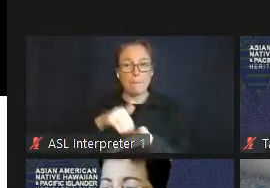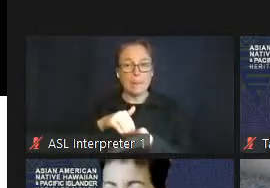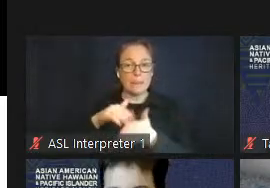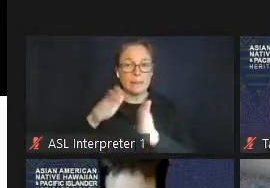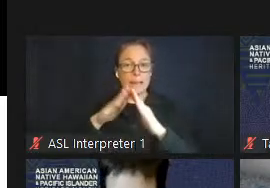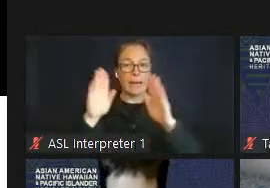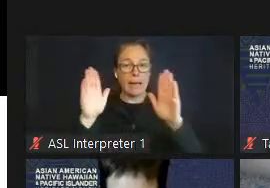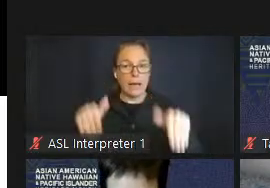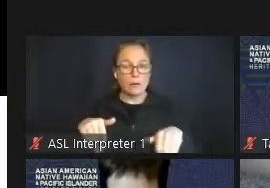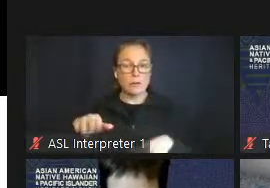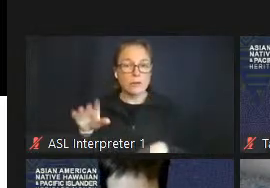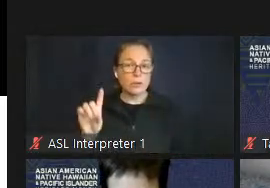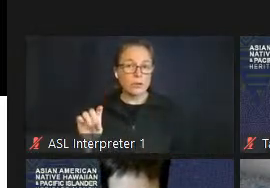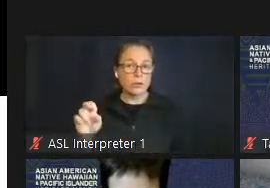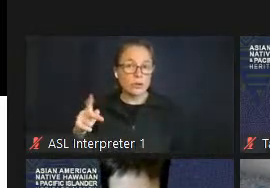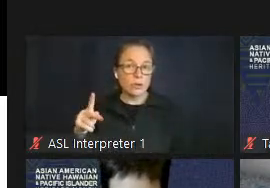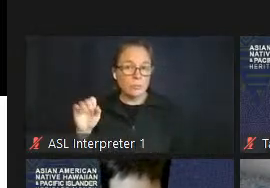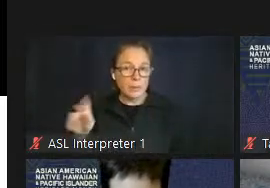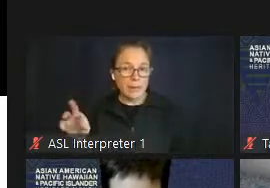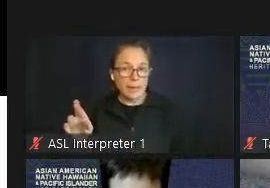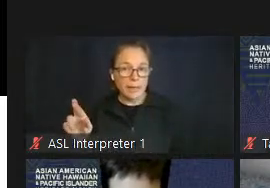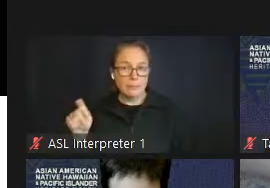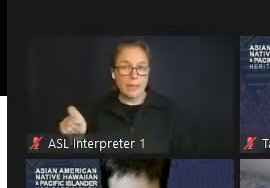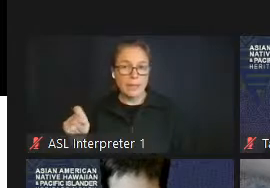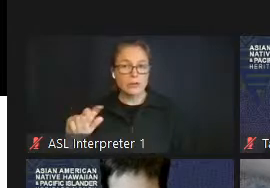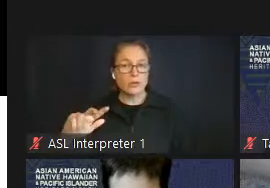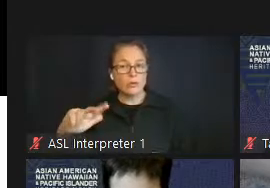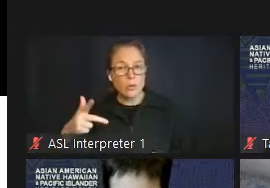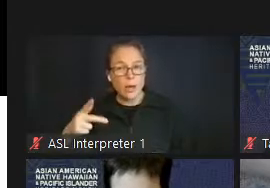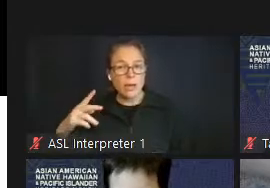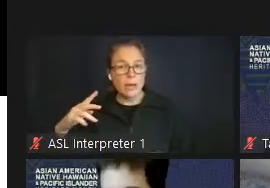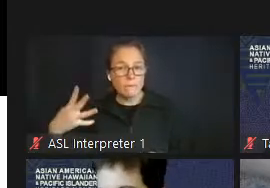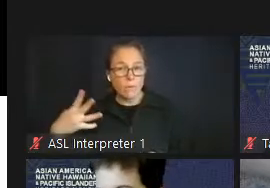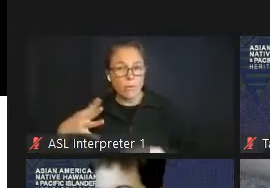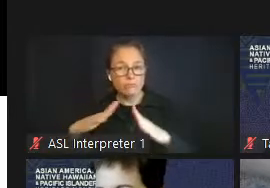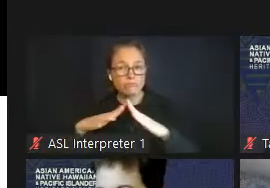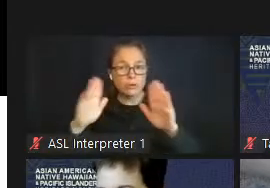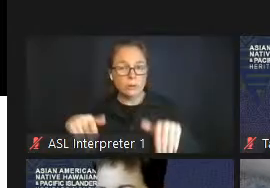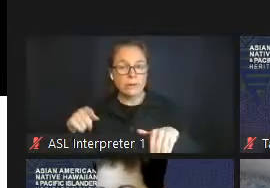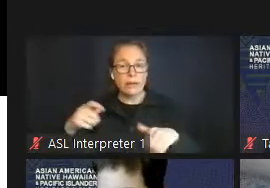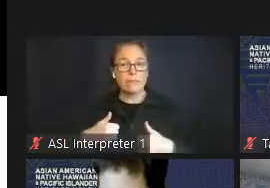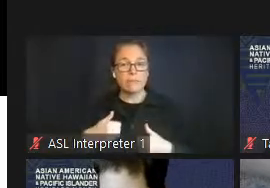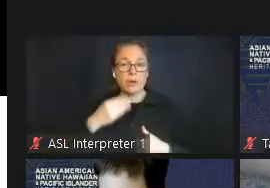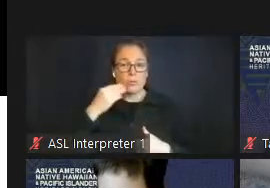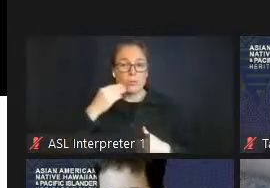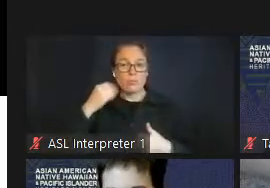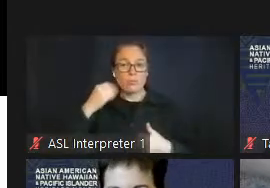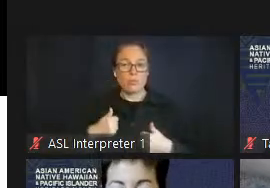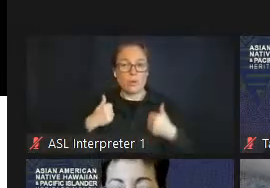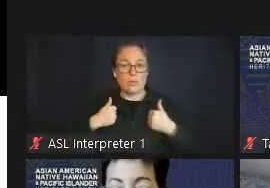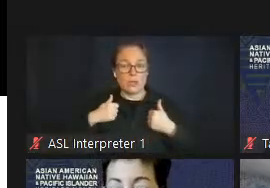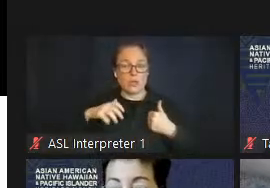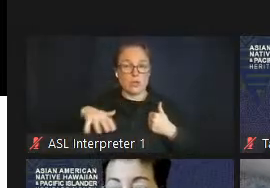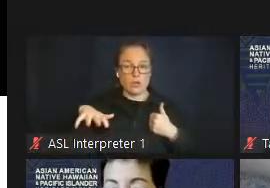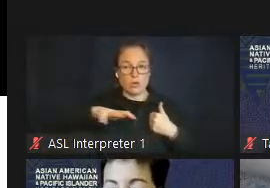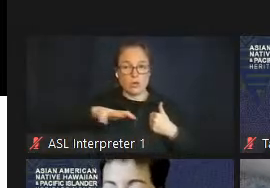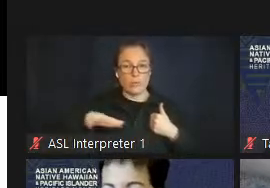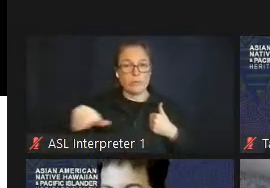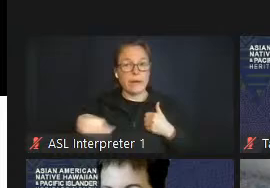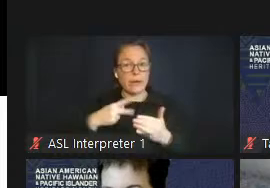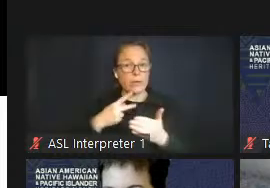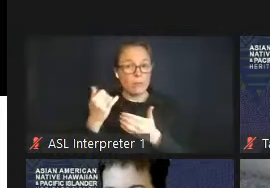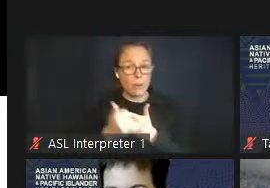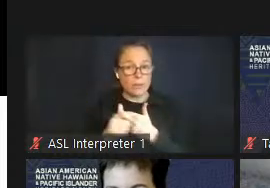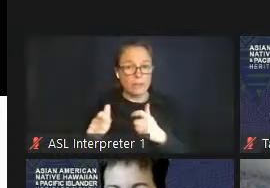including duplexes, triplex, and fourplexes in residential zones. Other projects include the Major